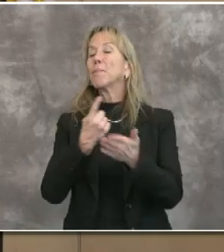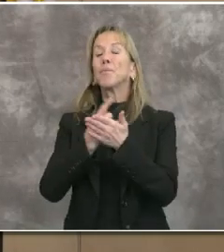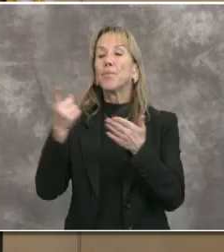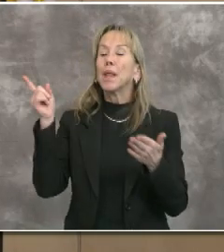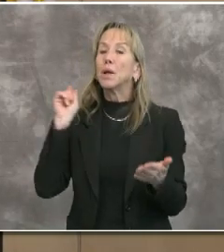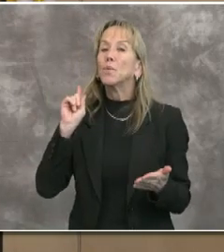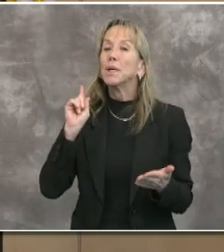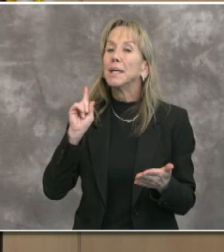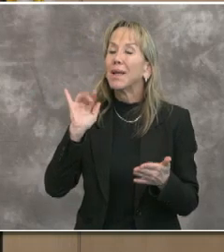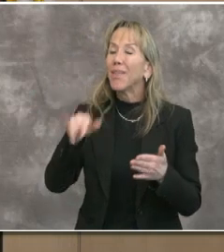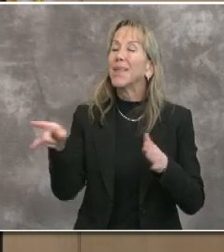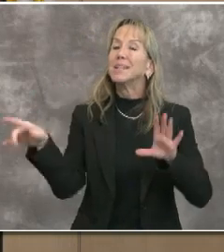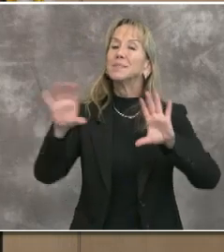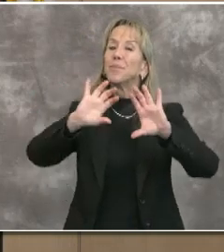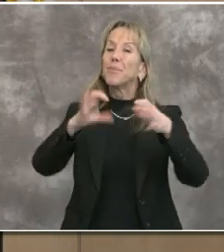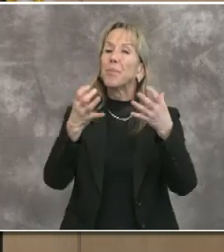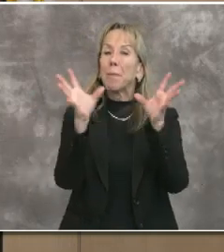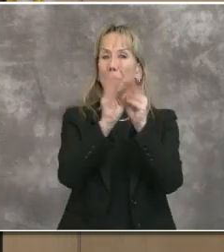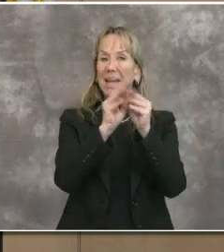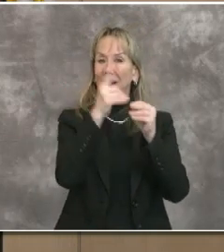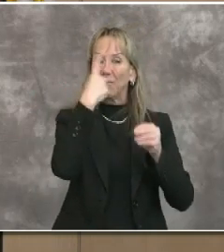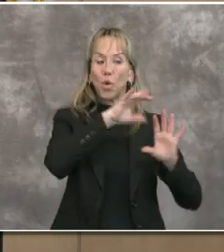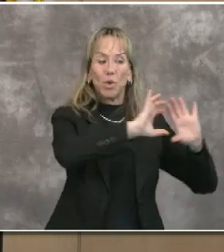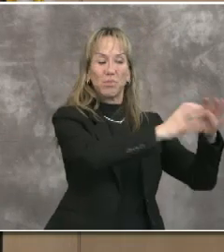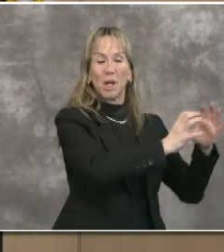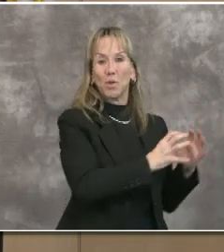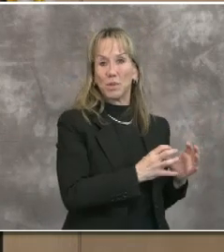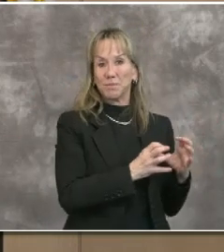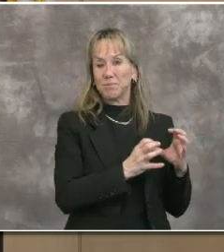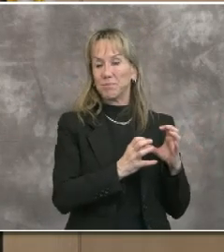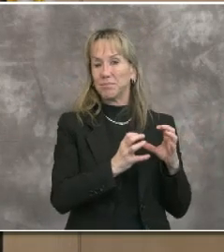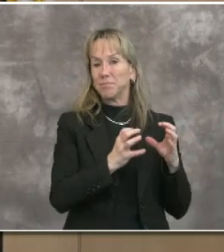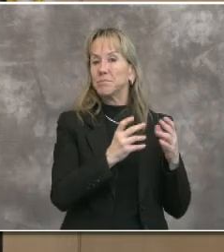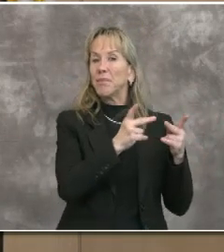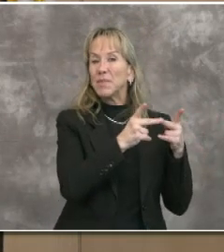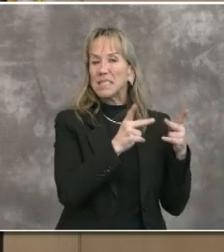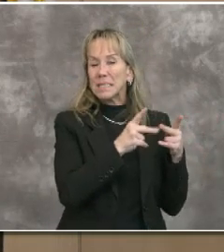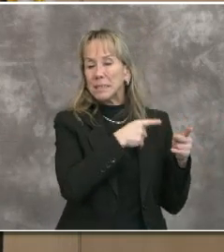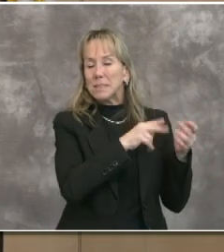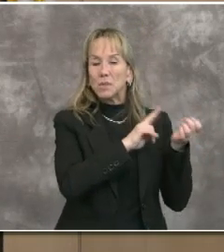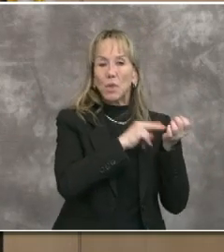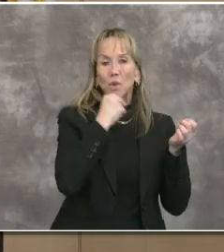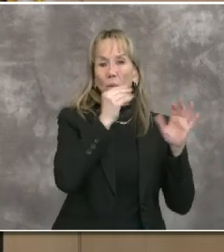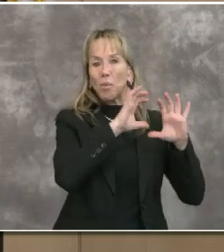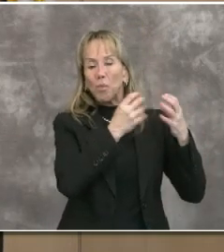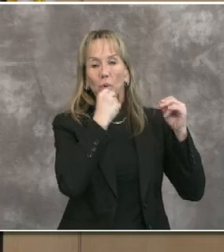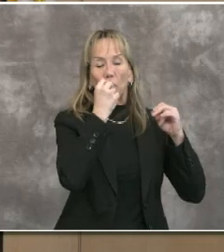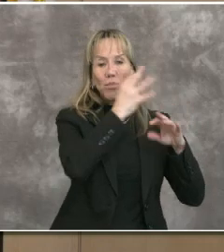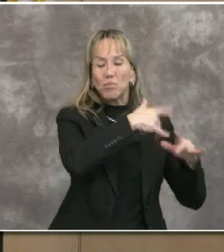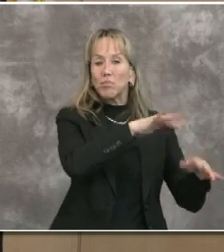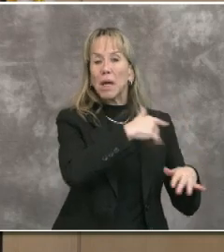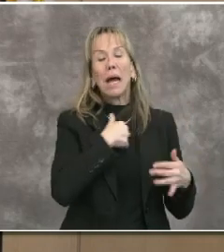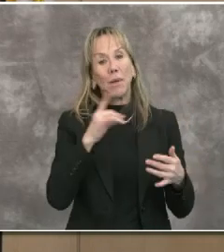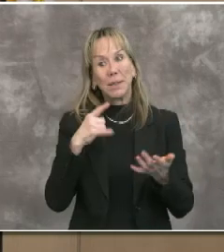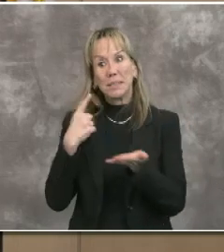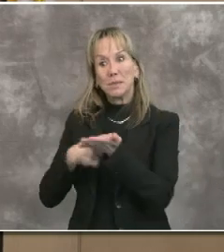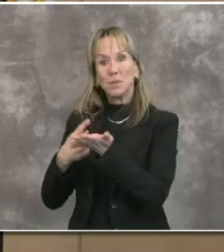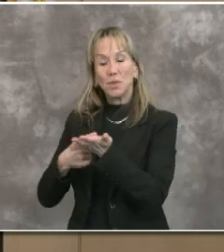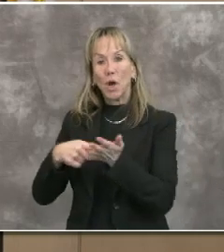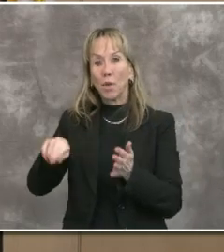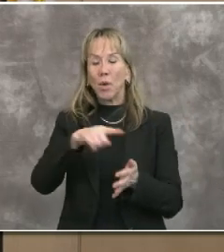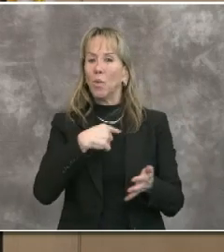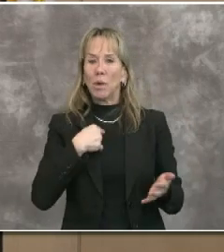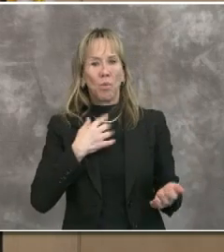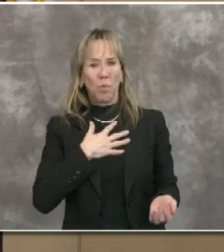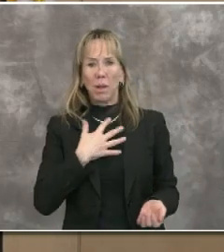facility sector meeting, I discussed with all of the attendees or participants, we are